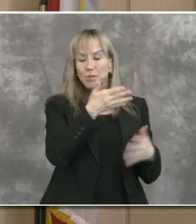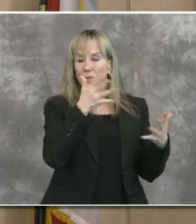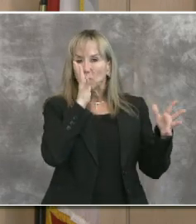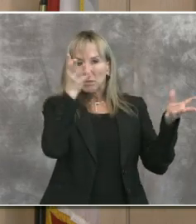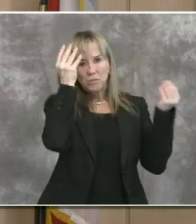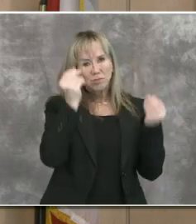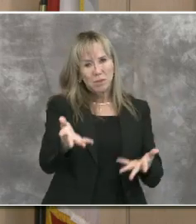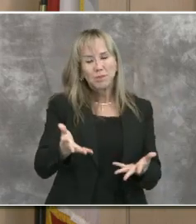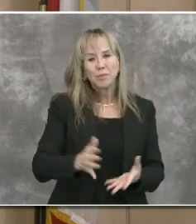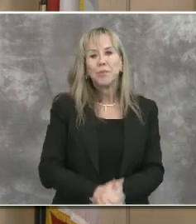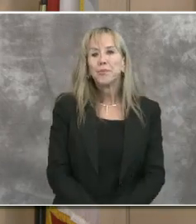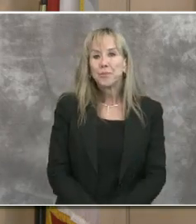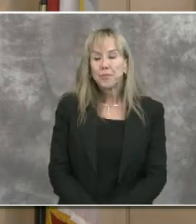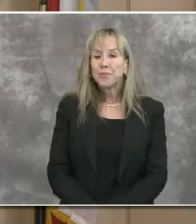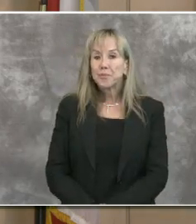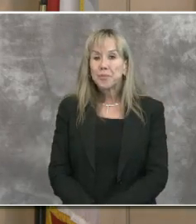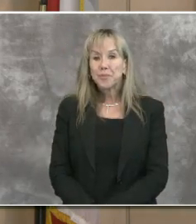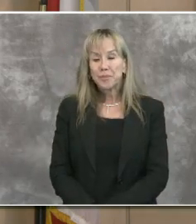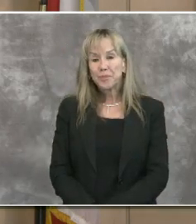located.